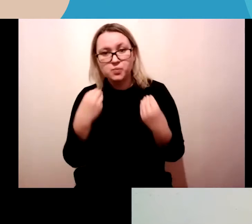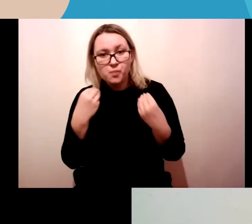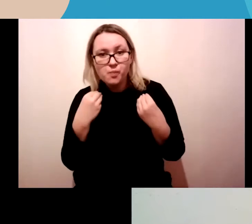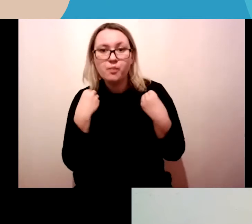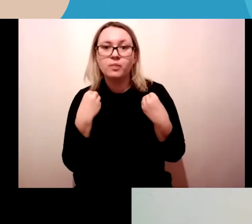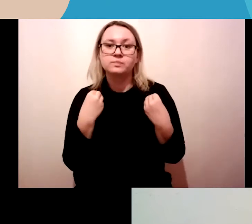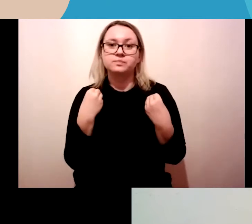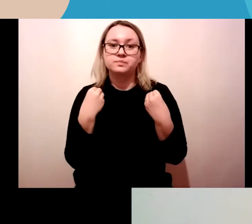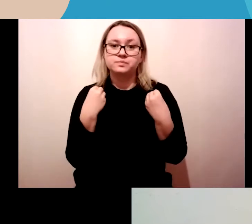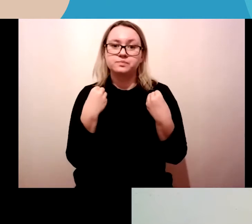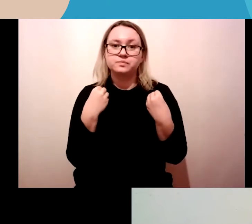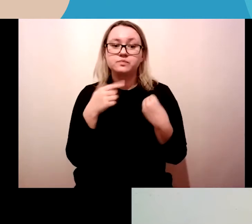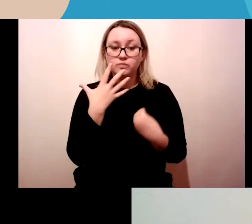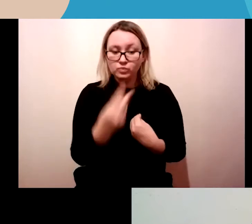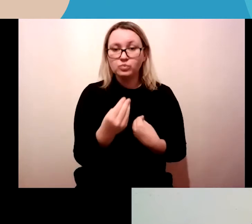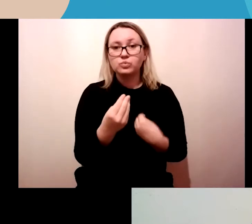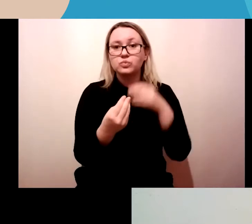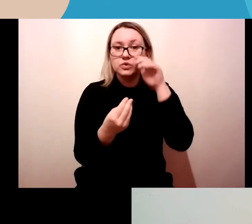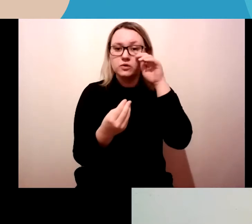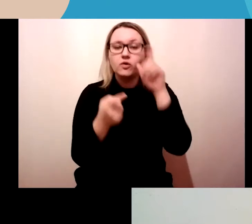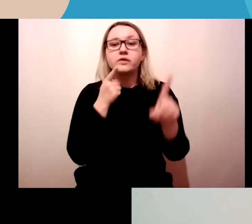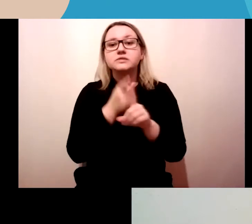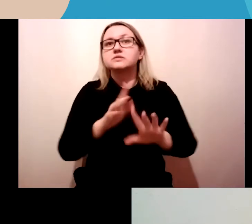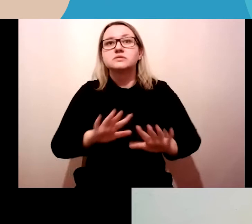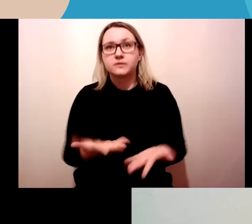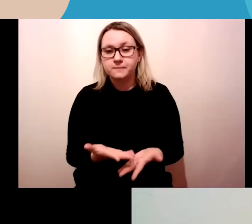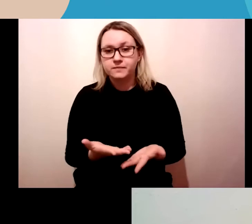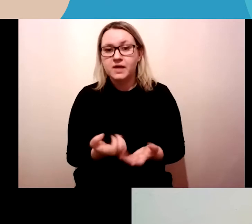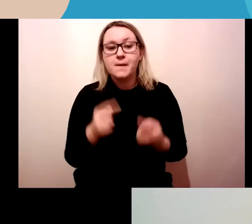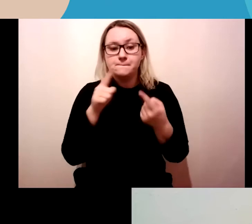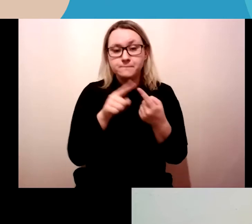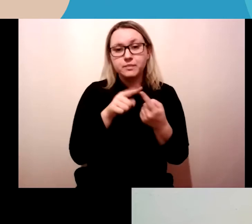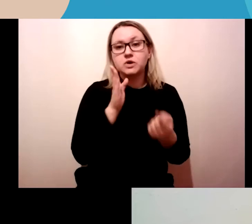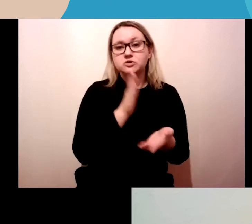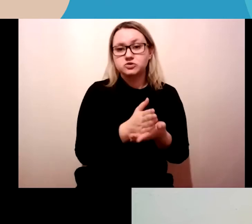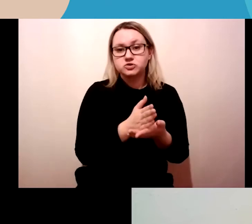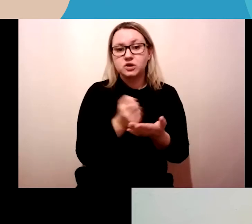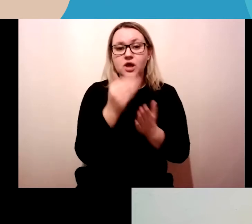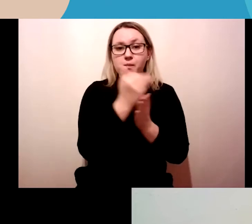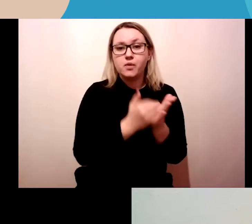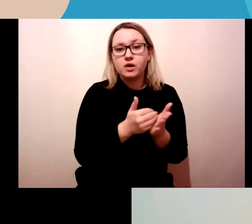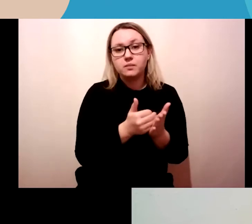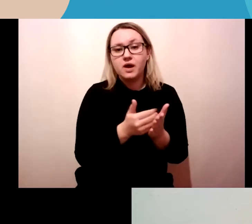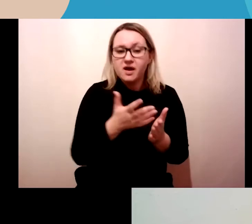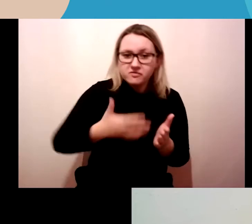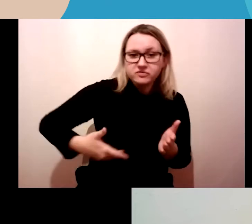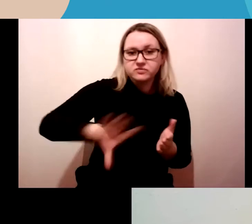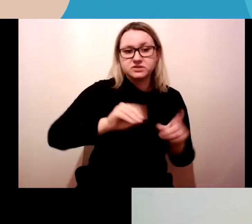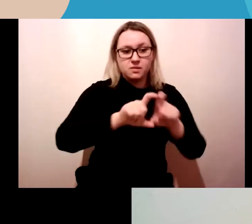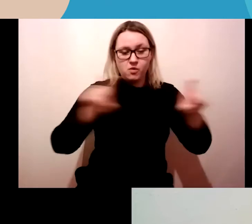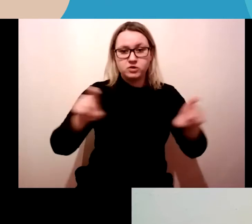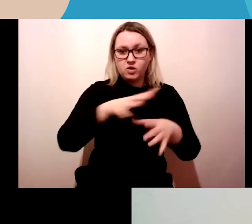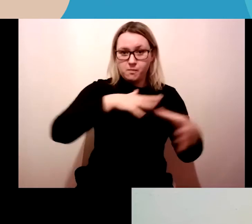Friends is the program that serves this purpose, and this is the